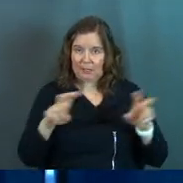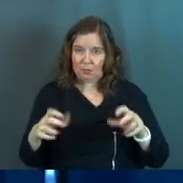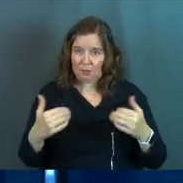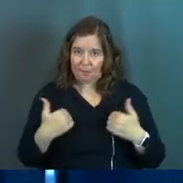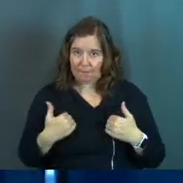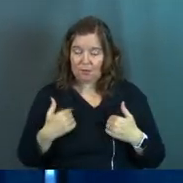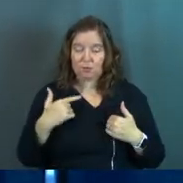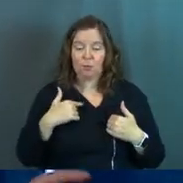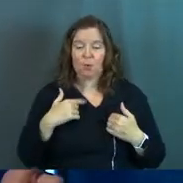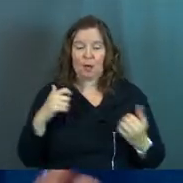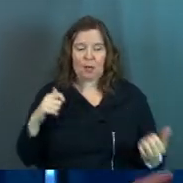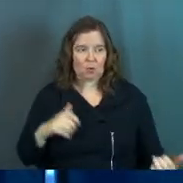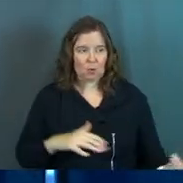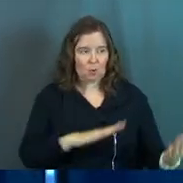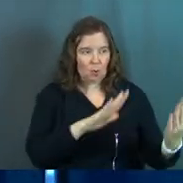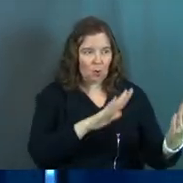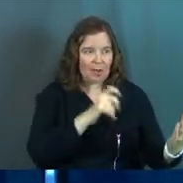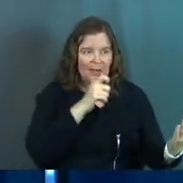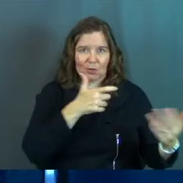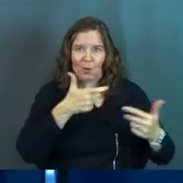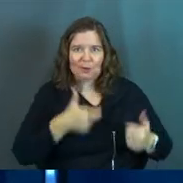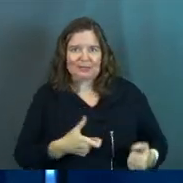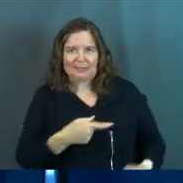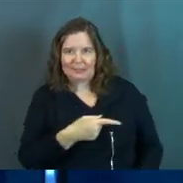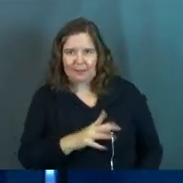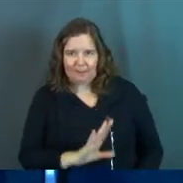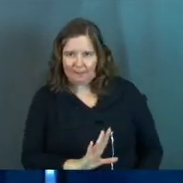that I have. So I go to them, I don't text them.